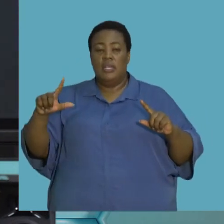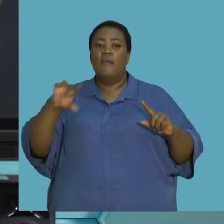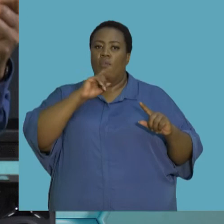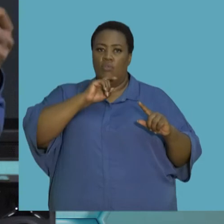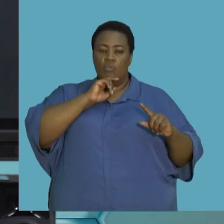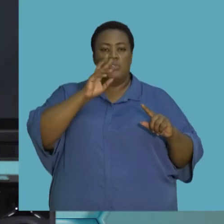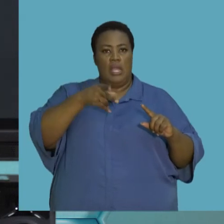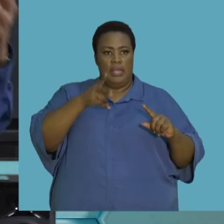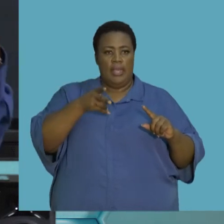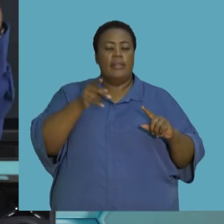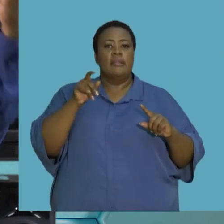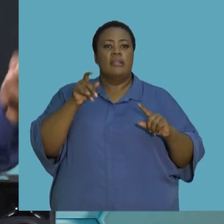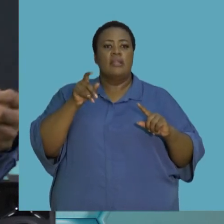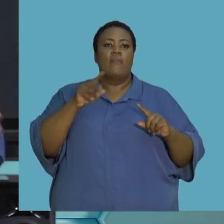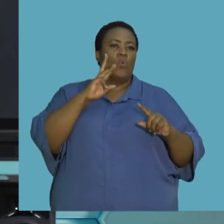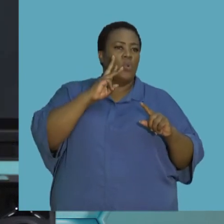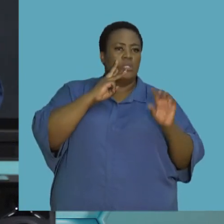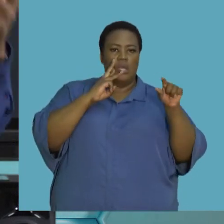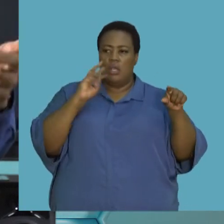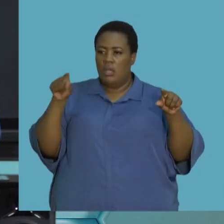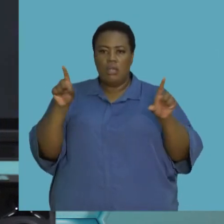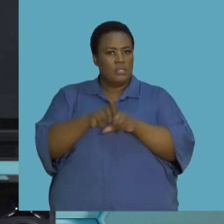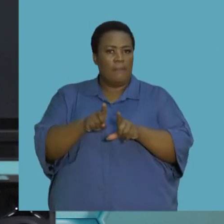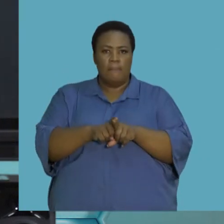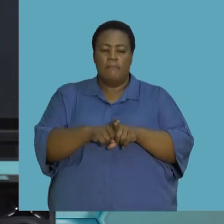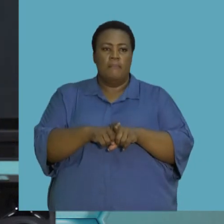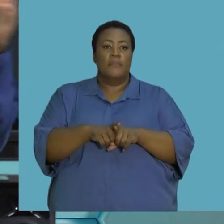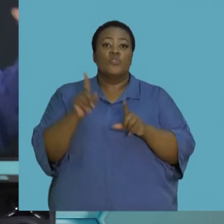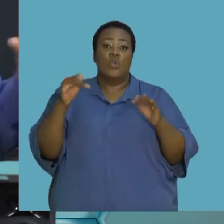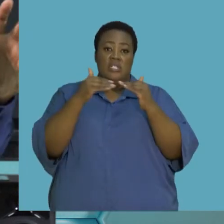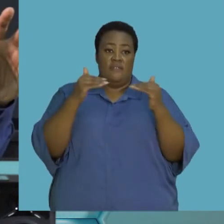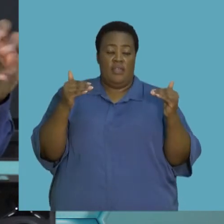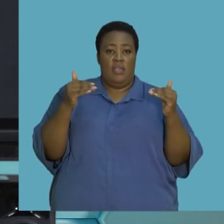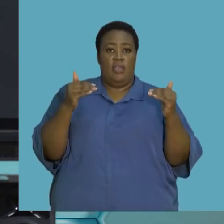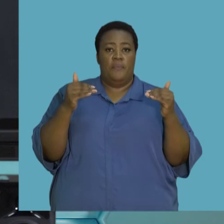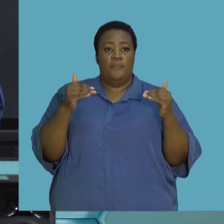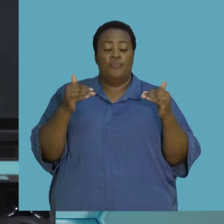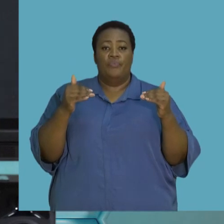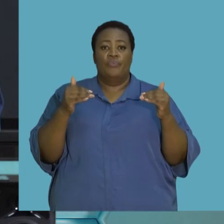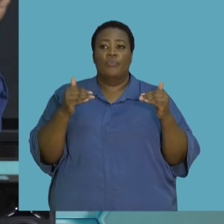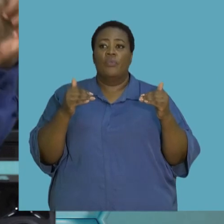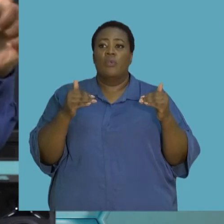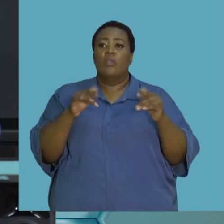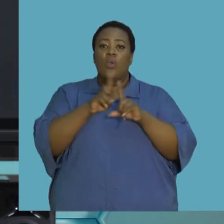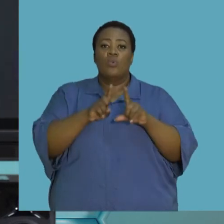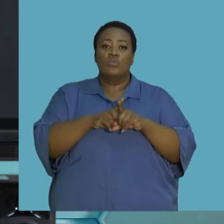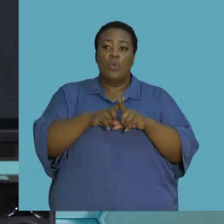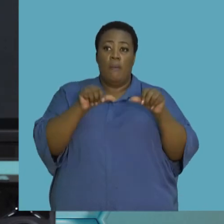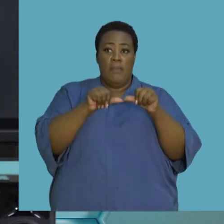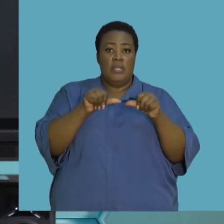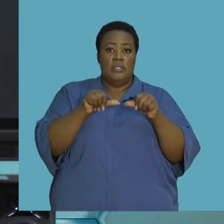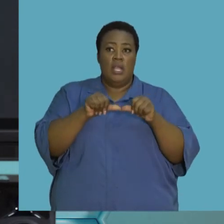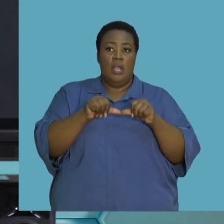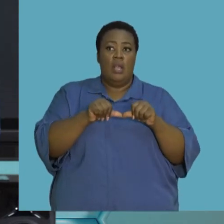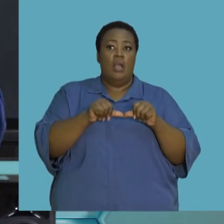They've diluted them in 5 mLs each, which was again controlled. So from a fairness and reliability, that was valid.